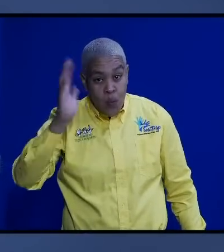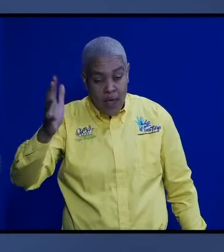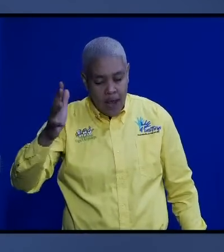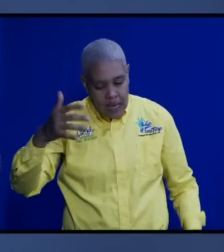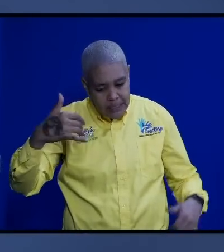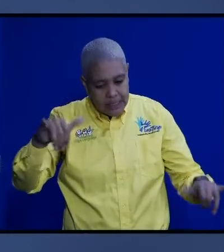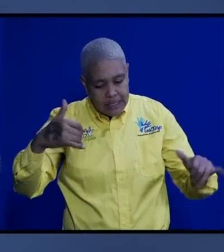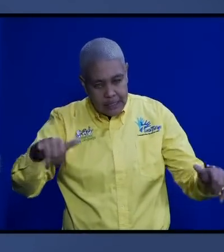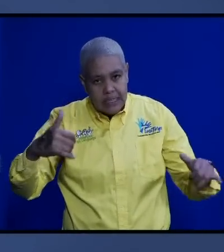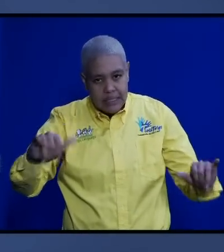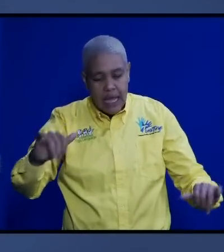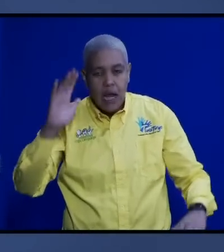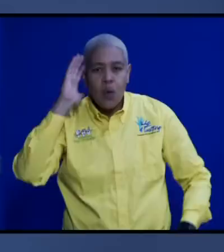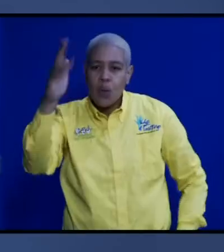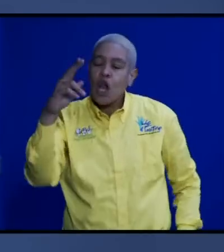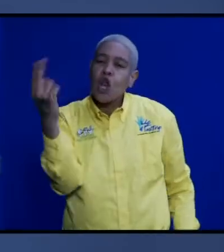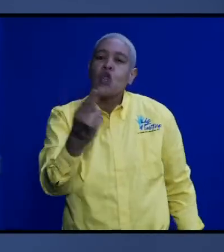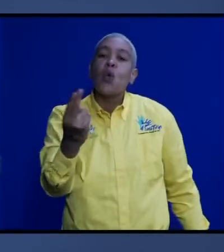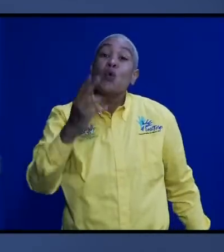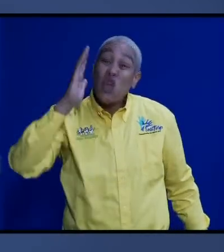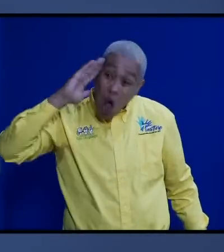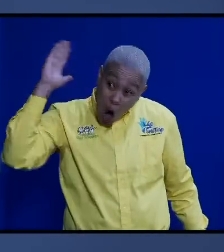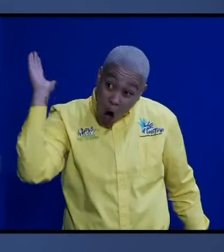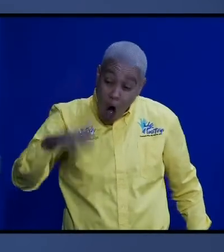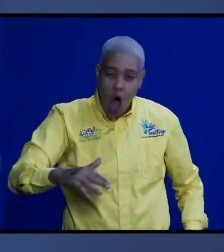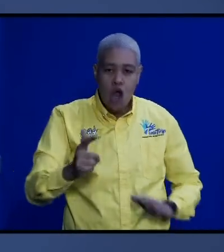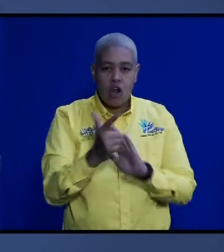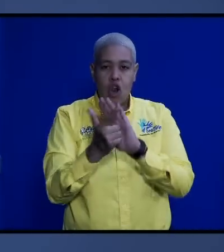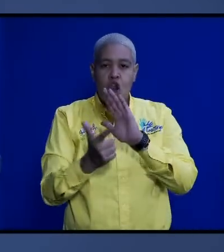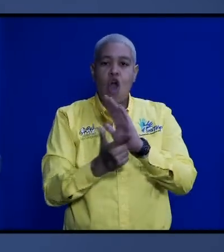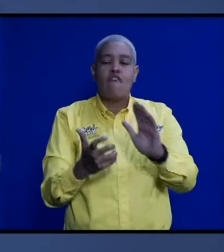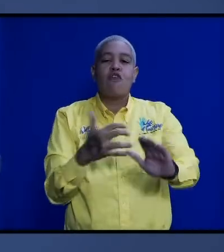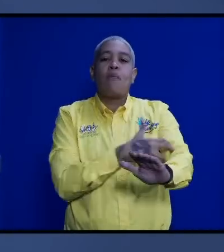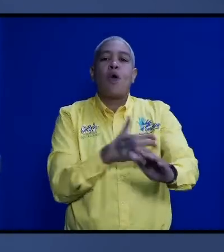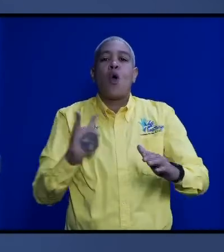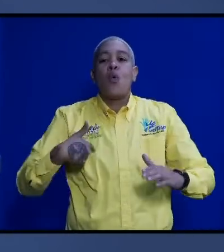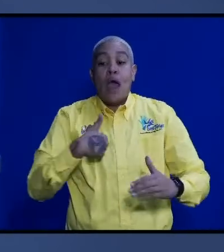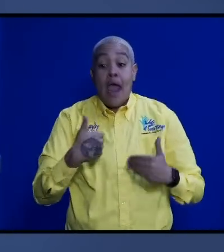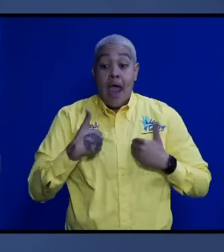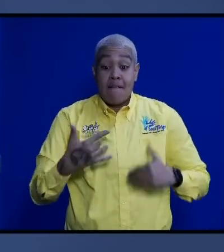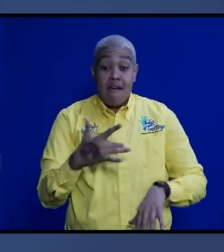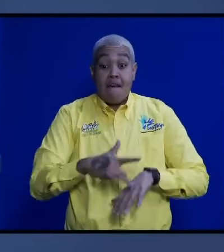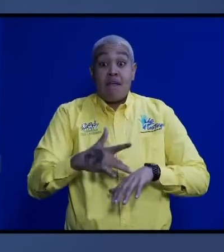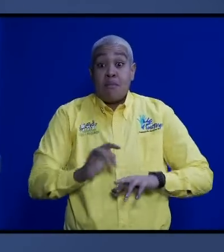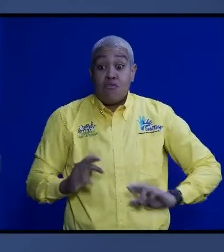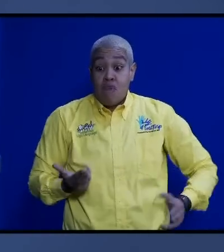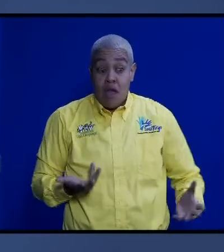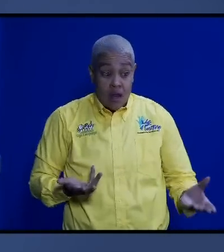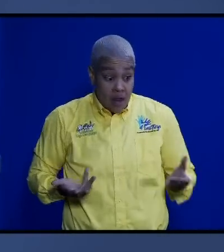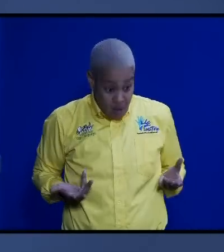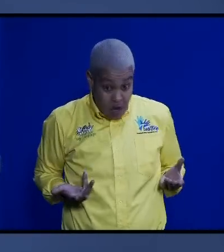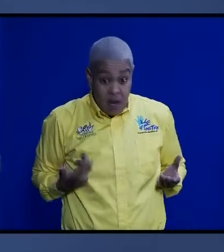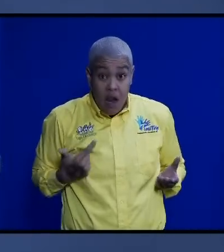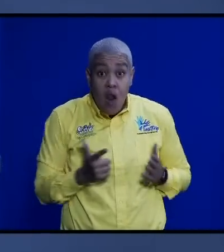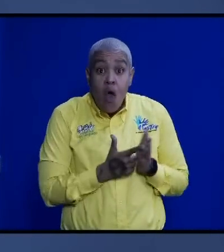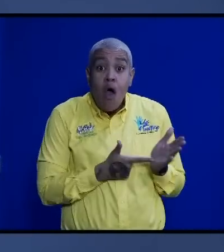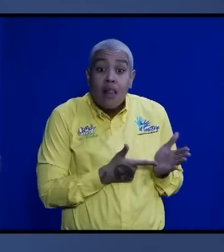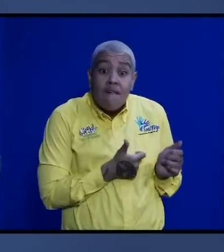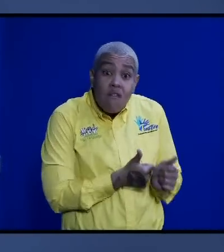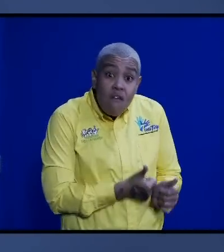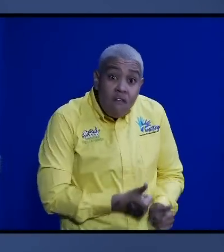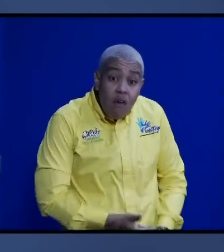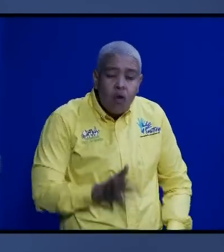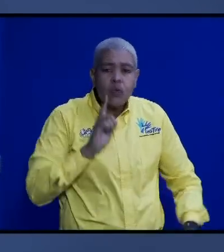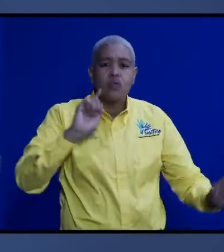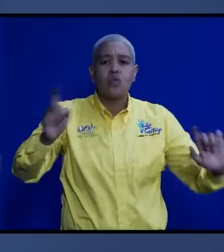continue to use all lawful powers within our means to control crime